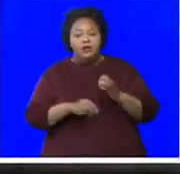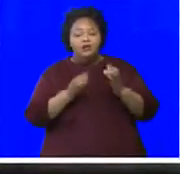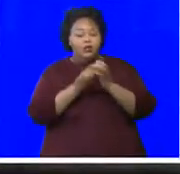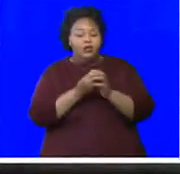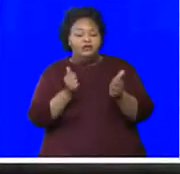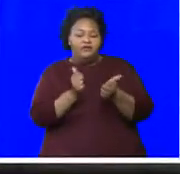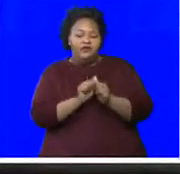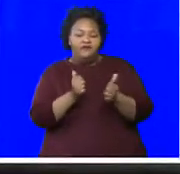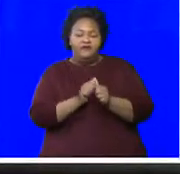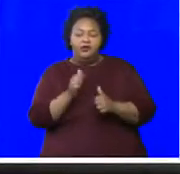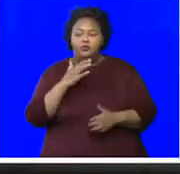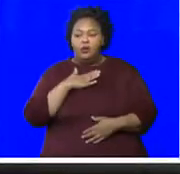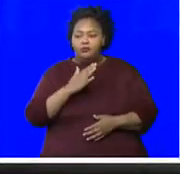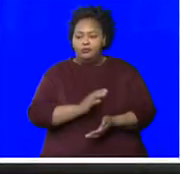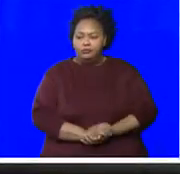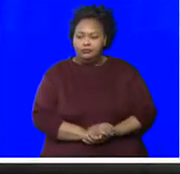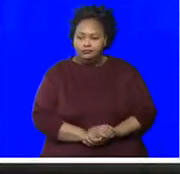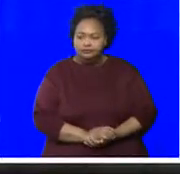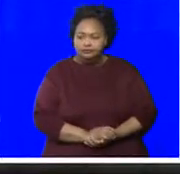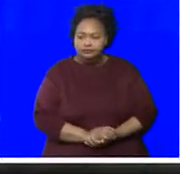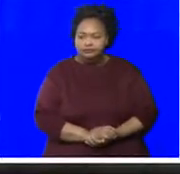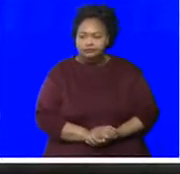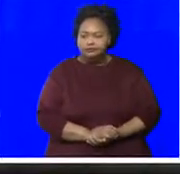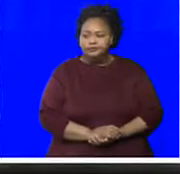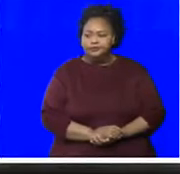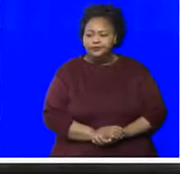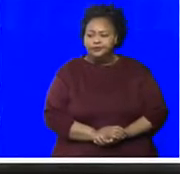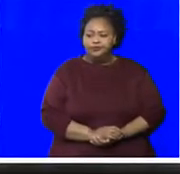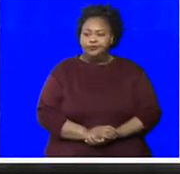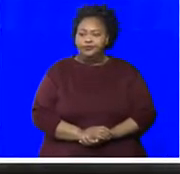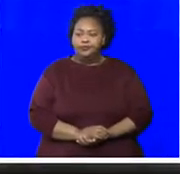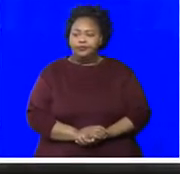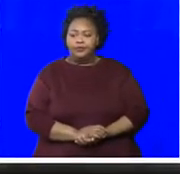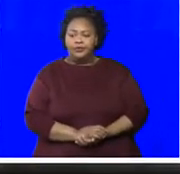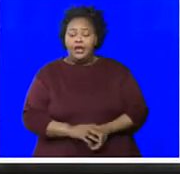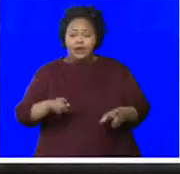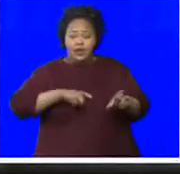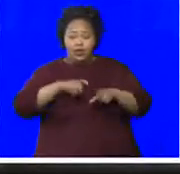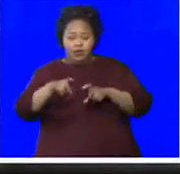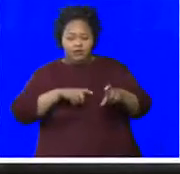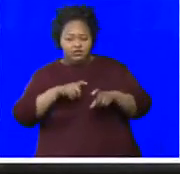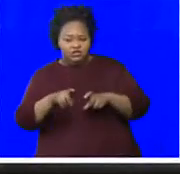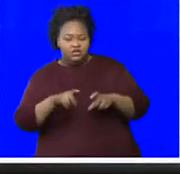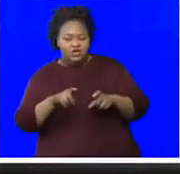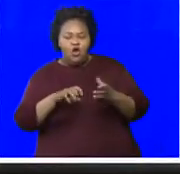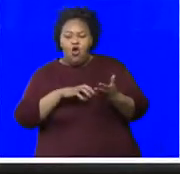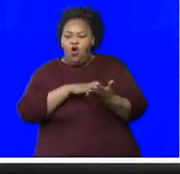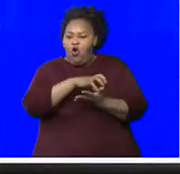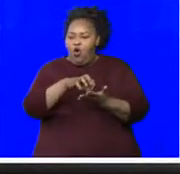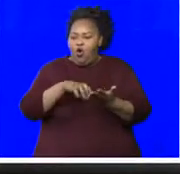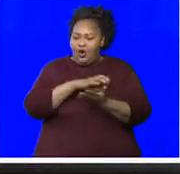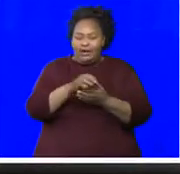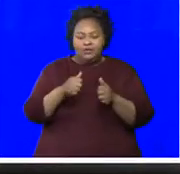Ngikhanze it is well organized. The cause is in good condition.